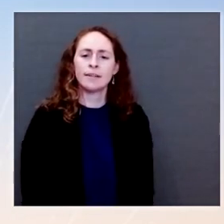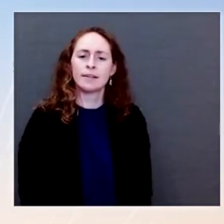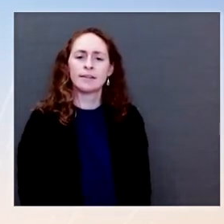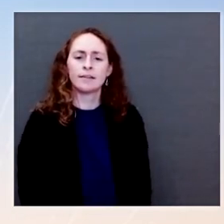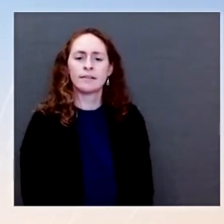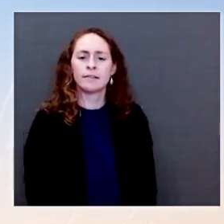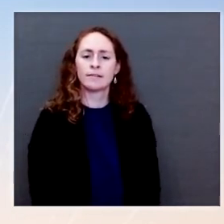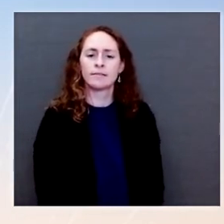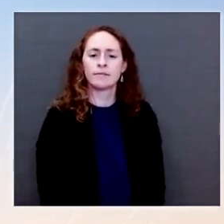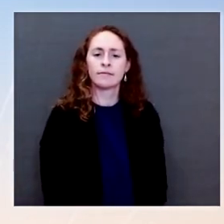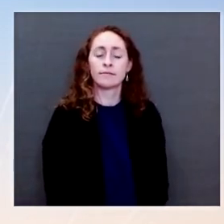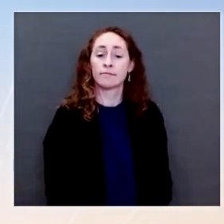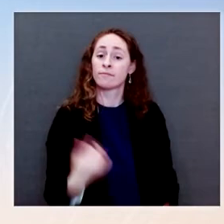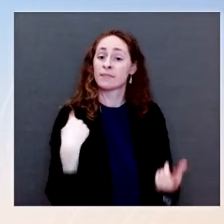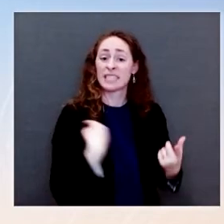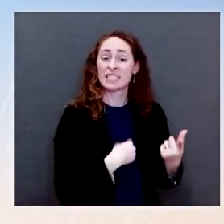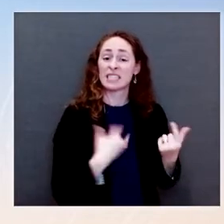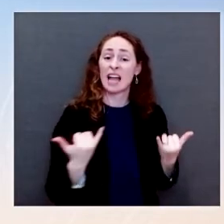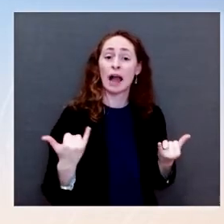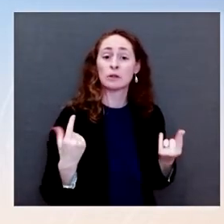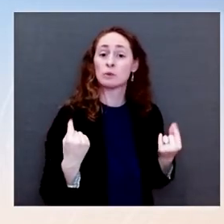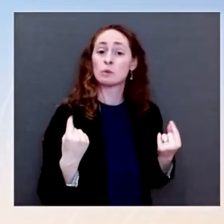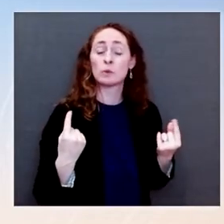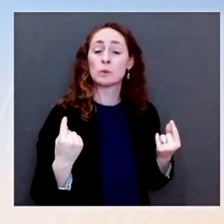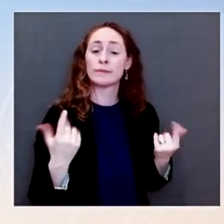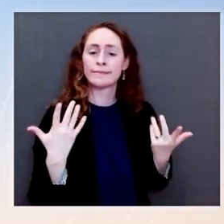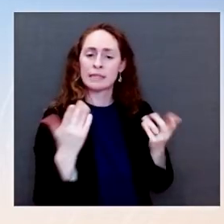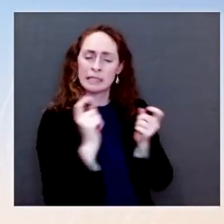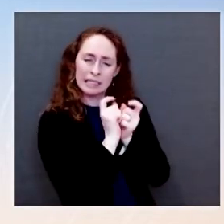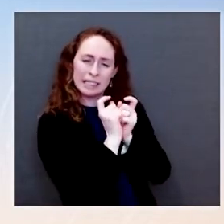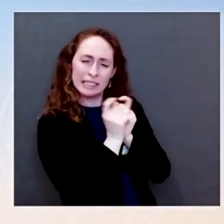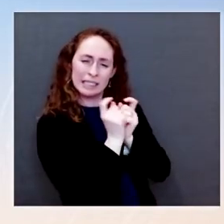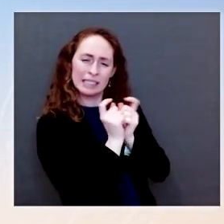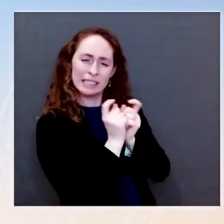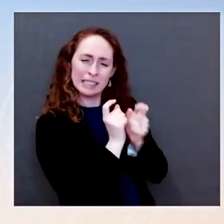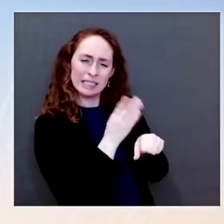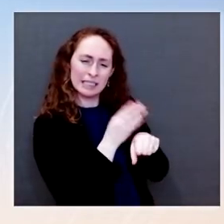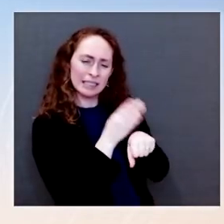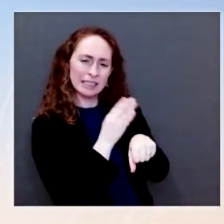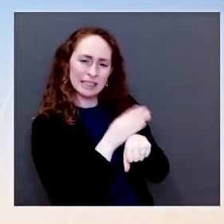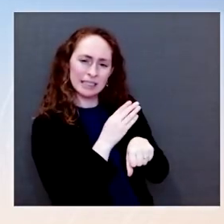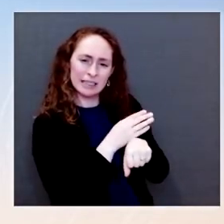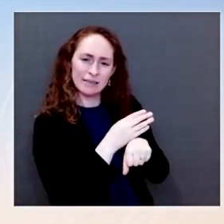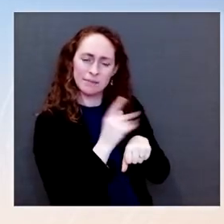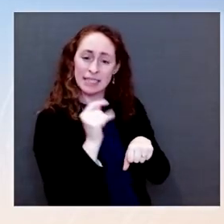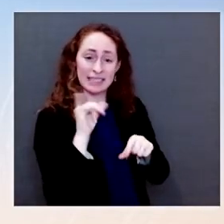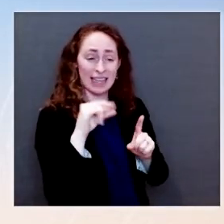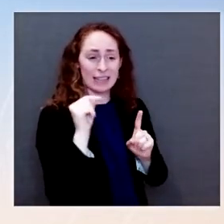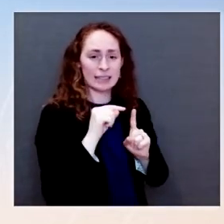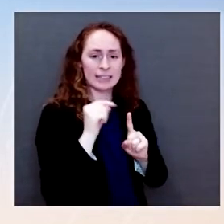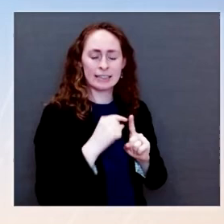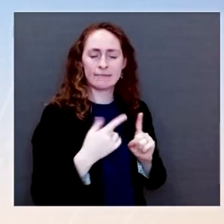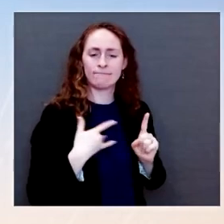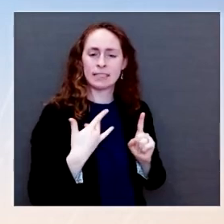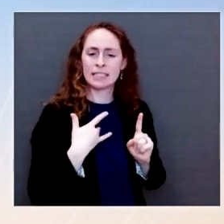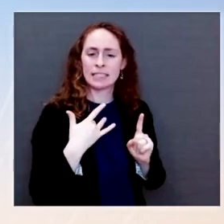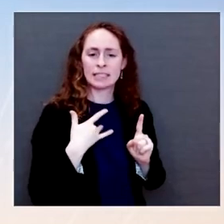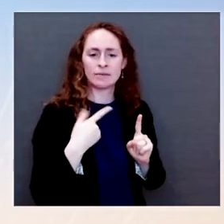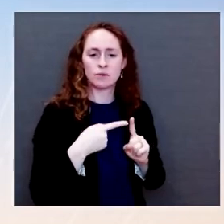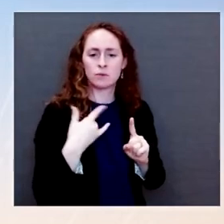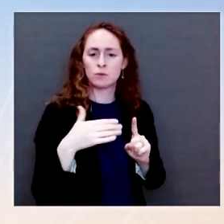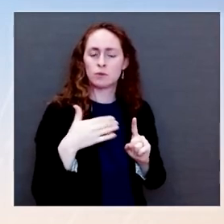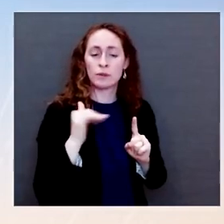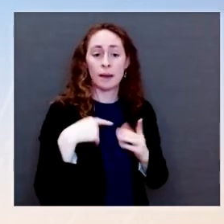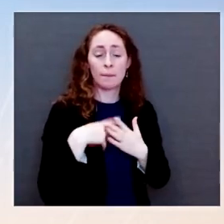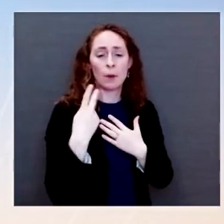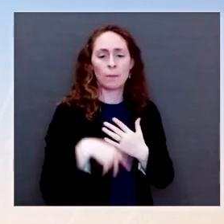inefficient, inhumane, and we are not. We did not eagerly re-implement it, I should say. But in terms of